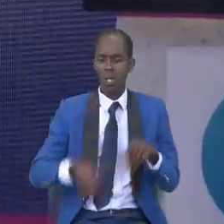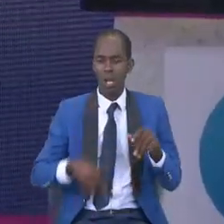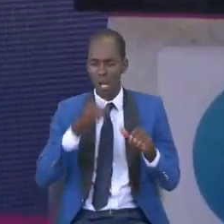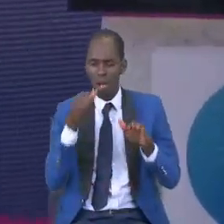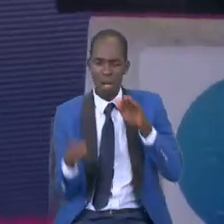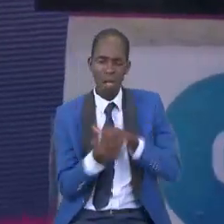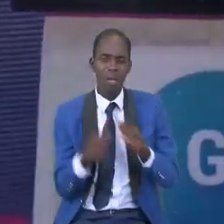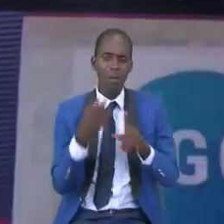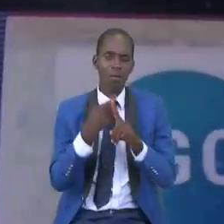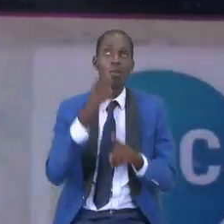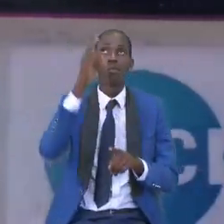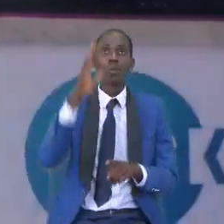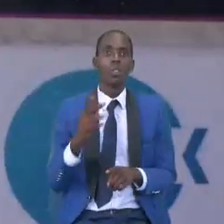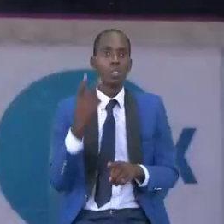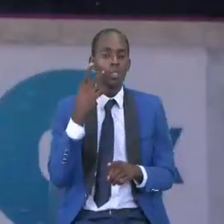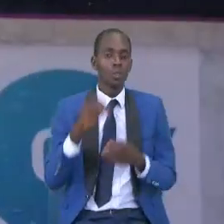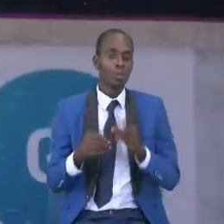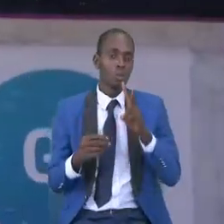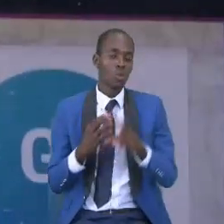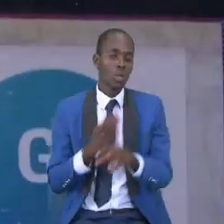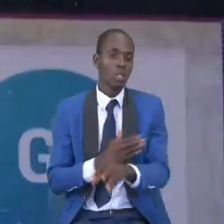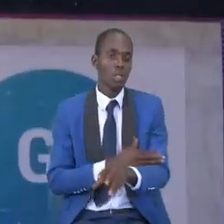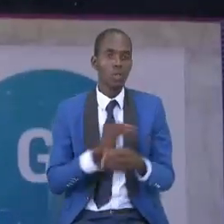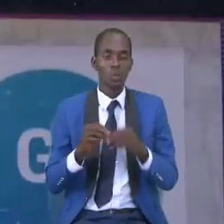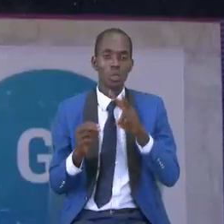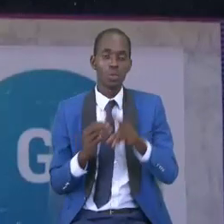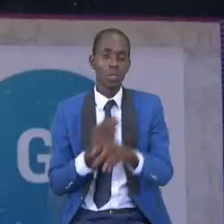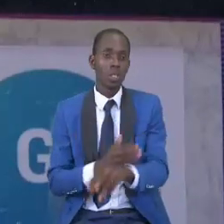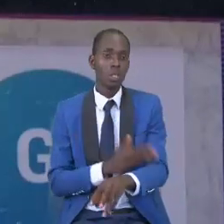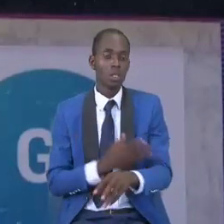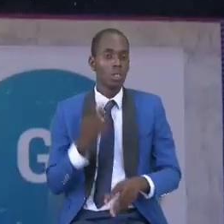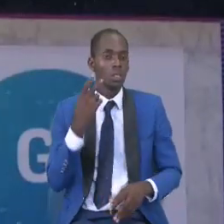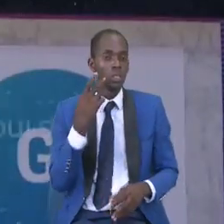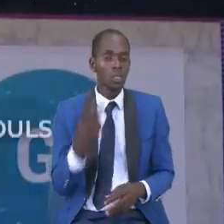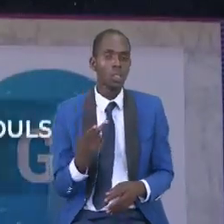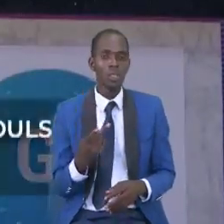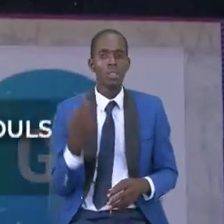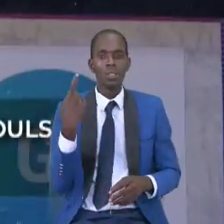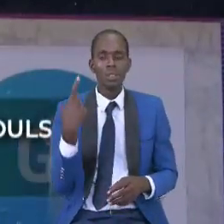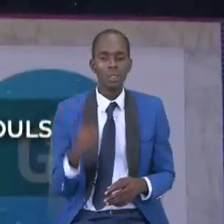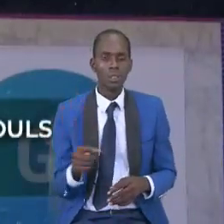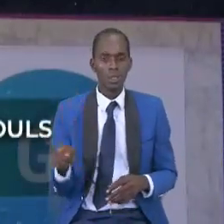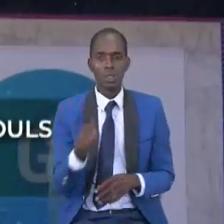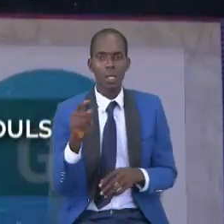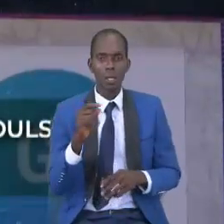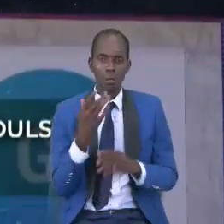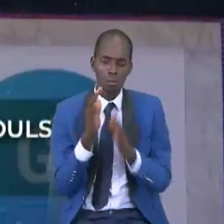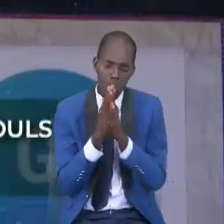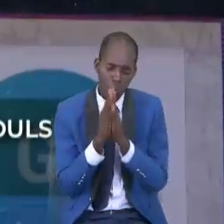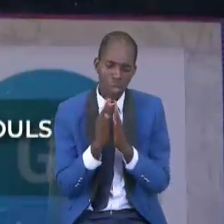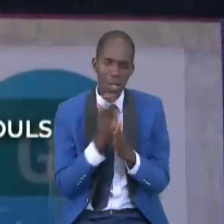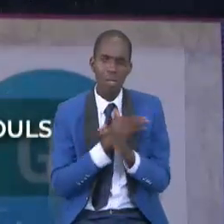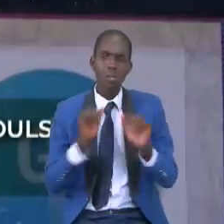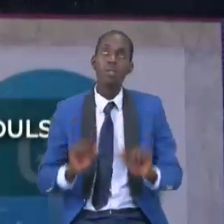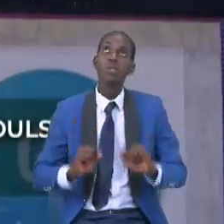here. Number two here, we're looking at their supplication and surrender because of their desperation in